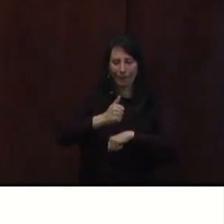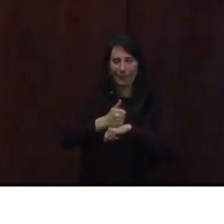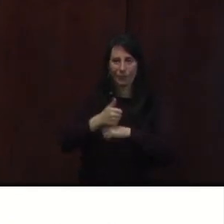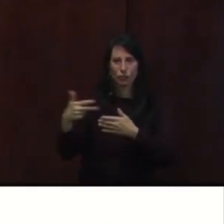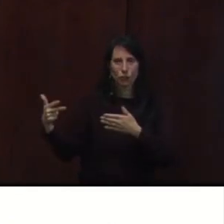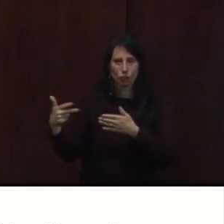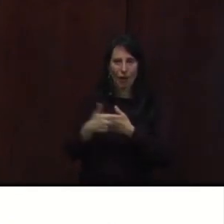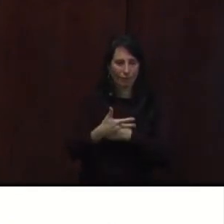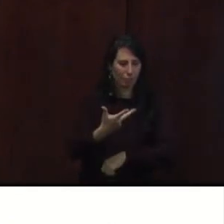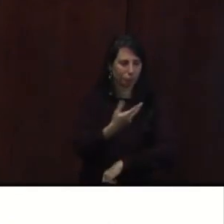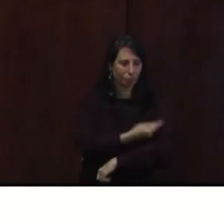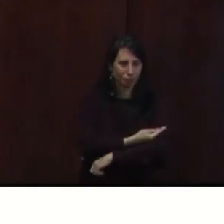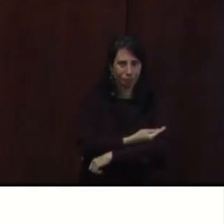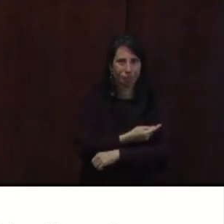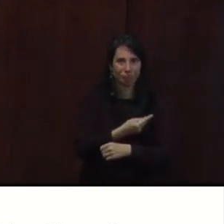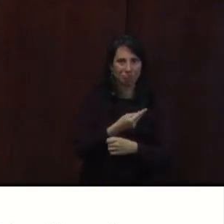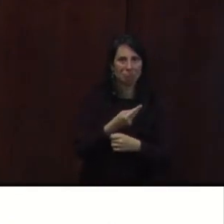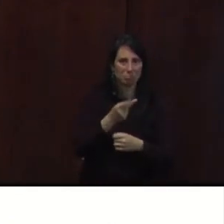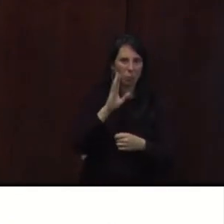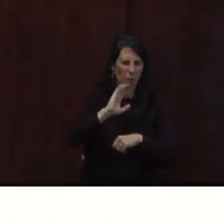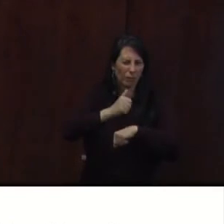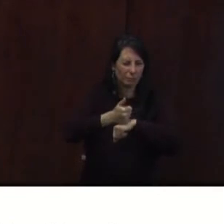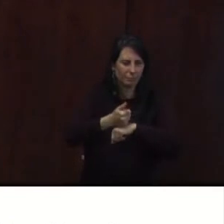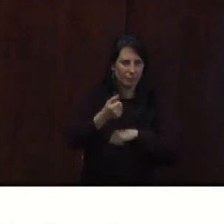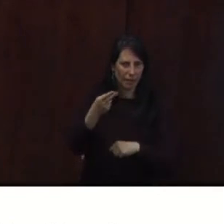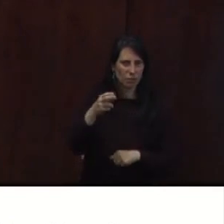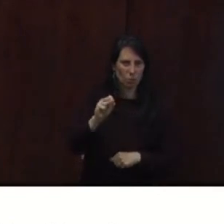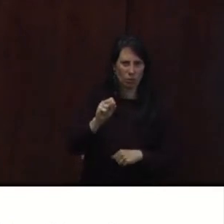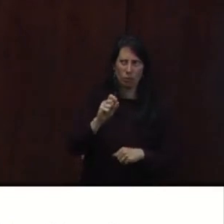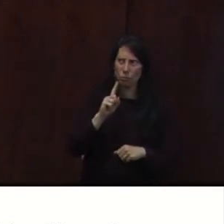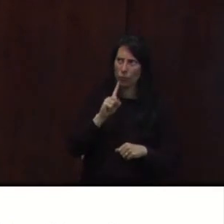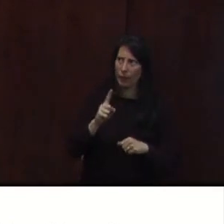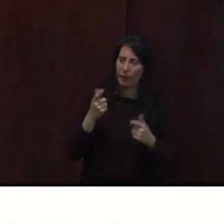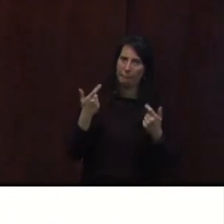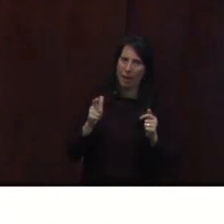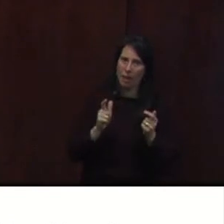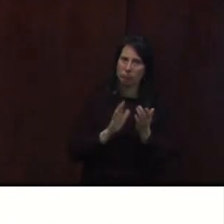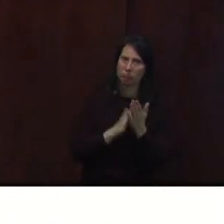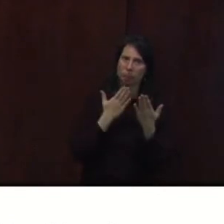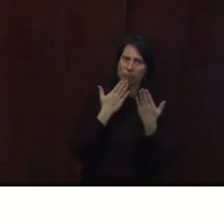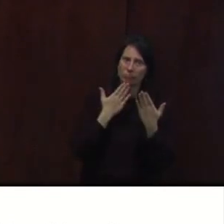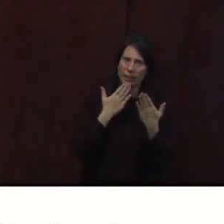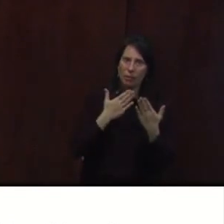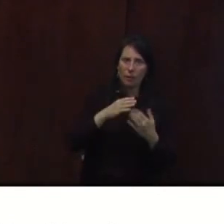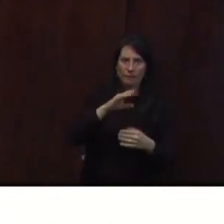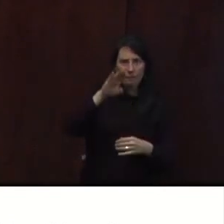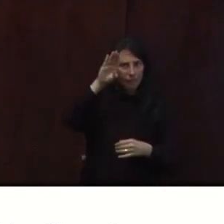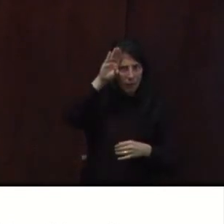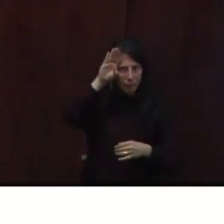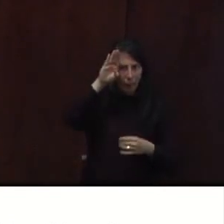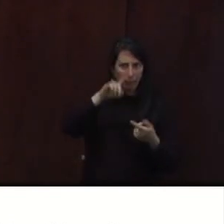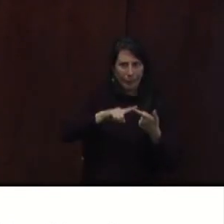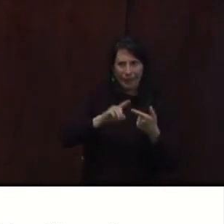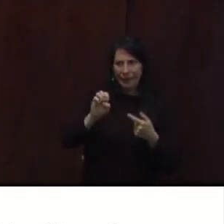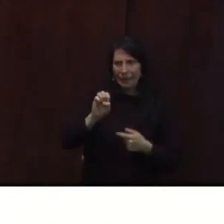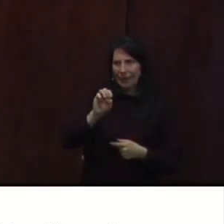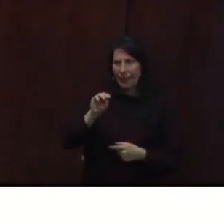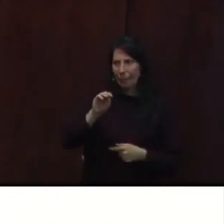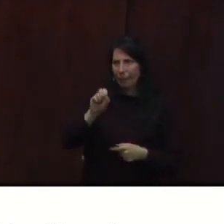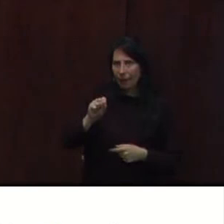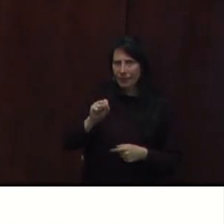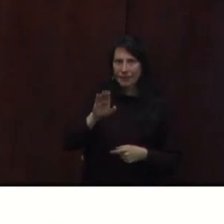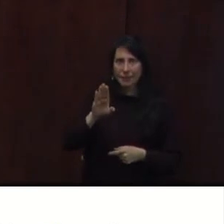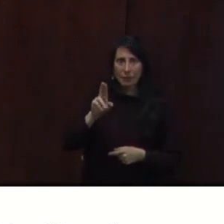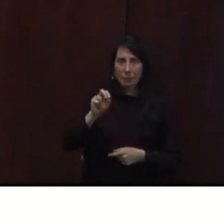schools. I want to give a big shout out to public health, emergency management, fire departments, and our Buncombe